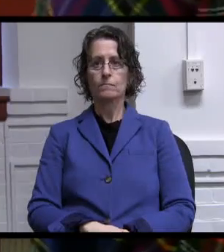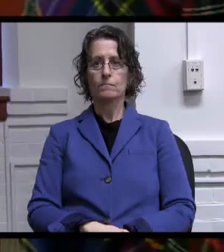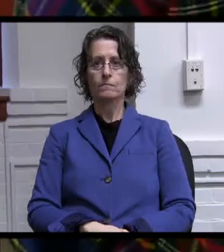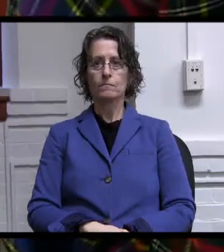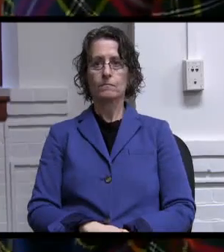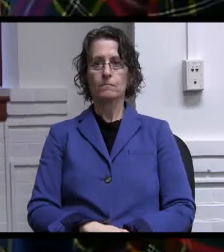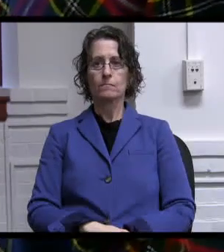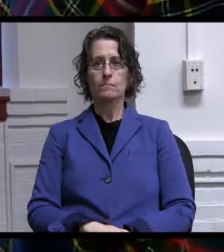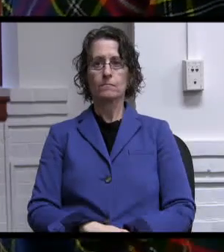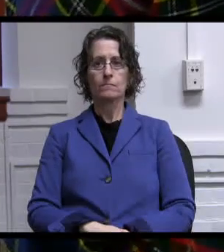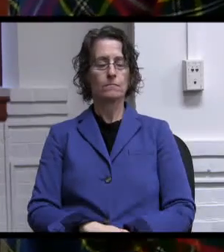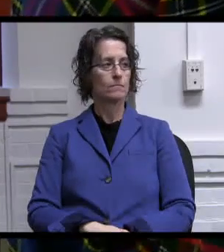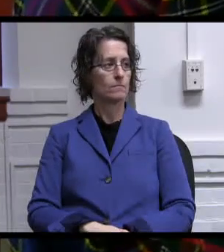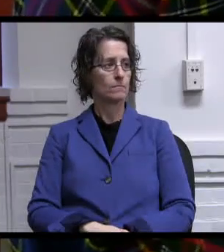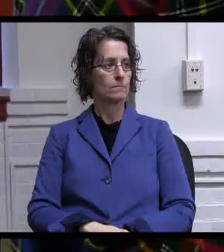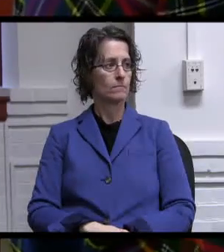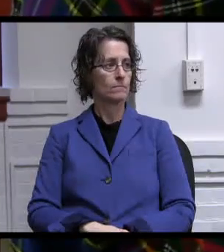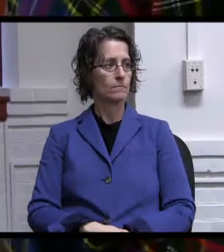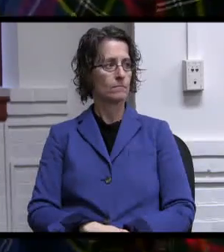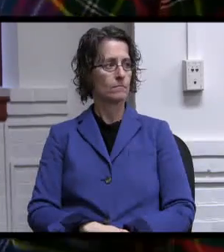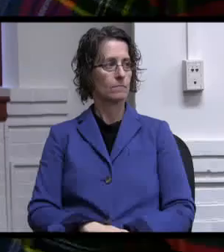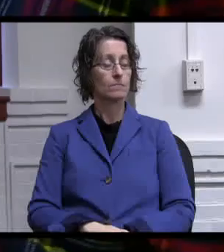I guess.